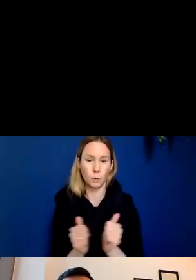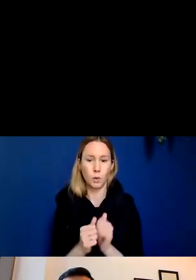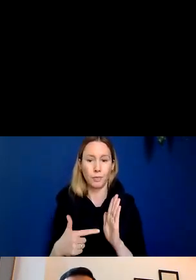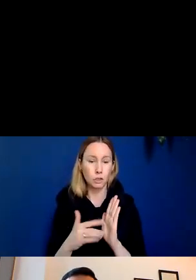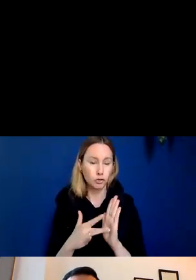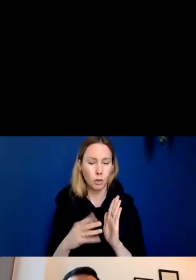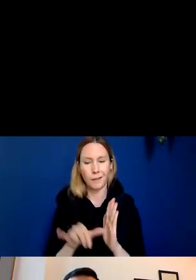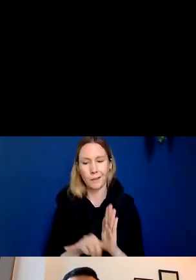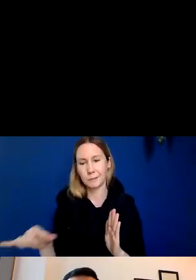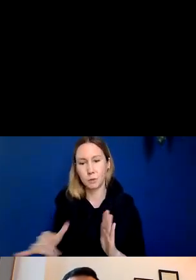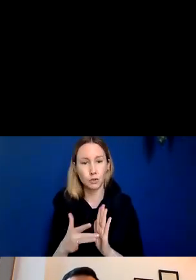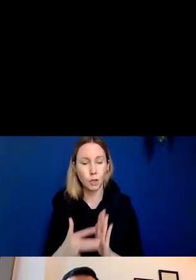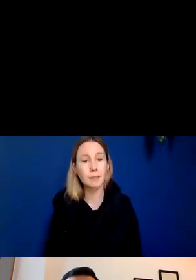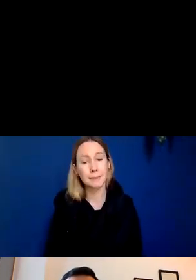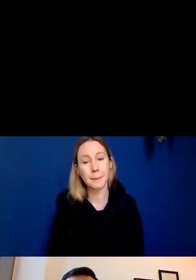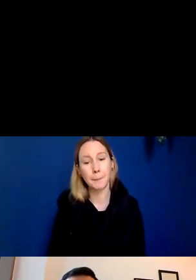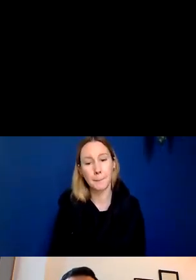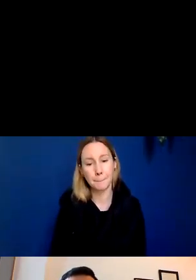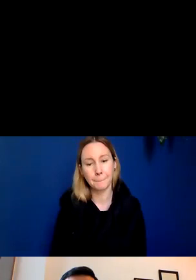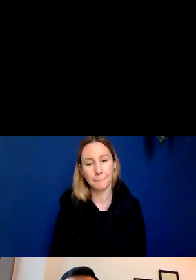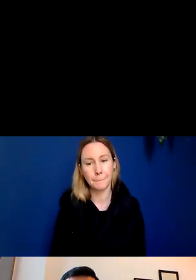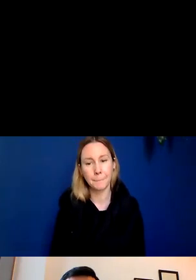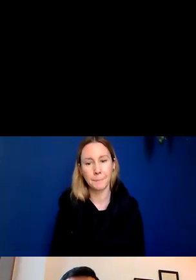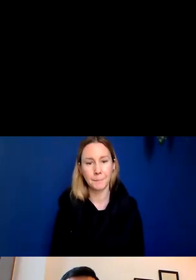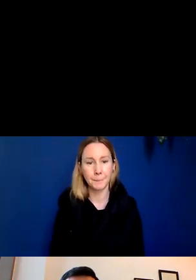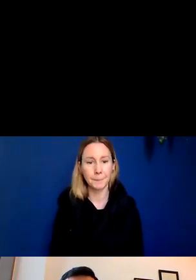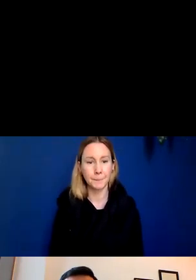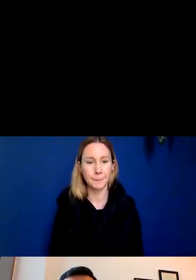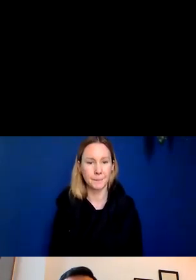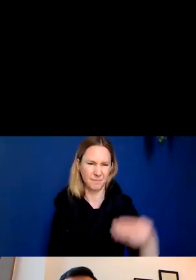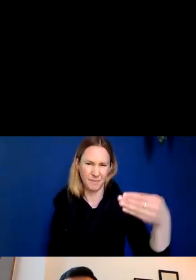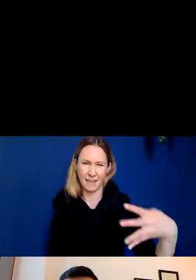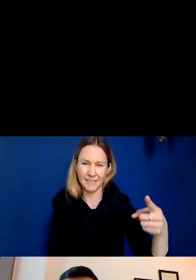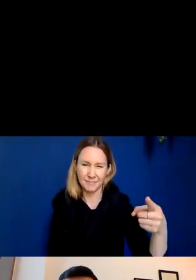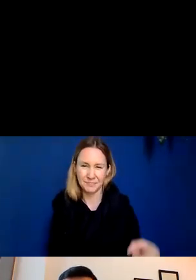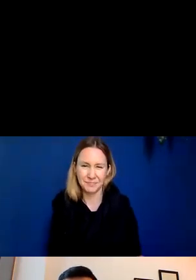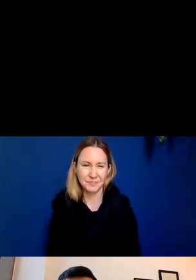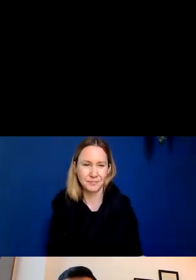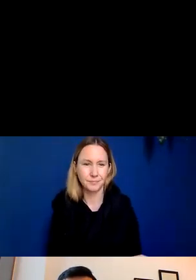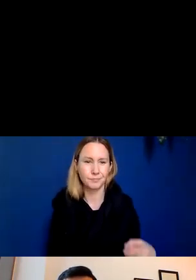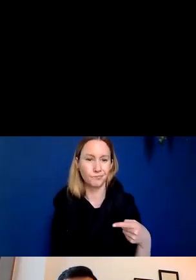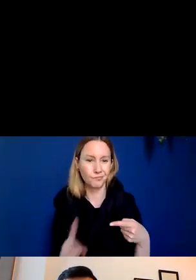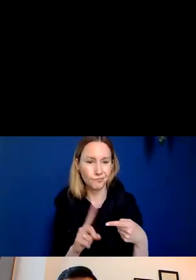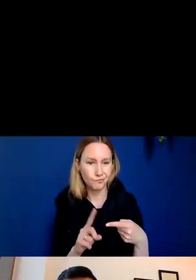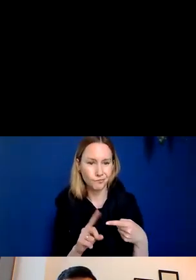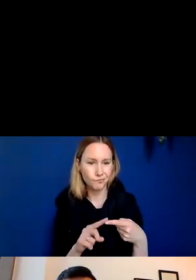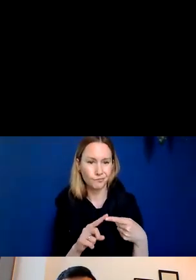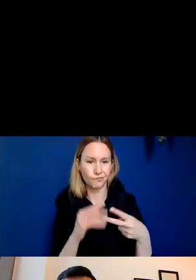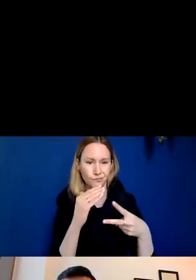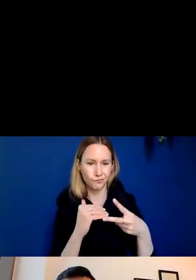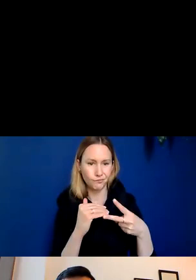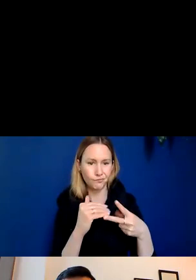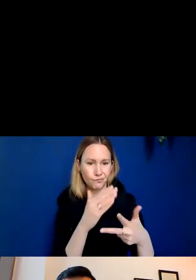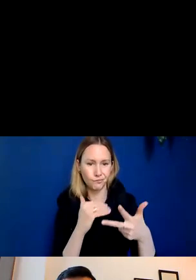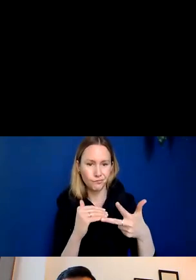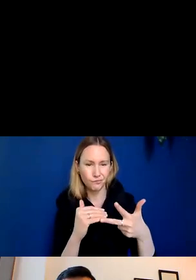similar drugs. And I have them listed here. Aducanumab is one of them, and then BAN2401,